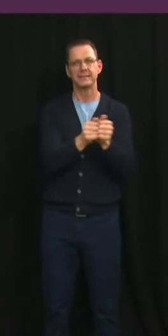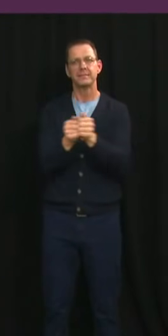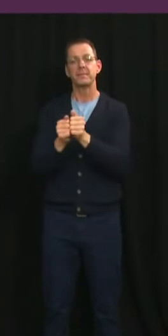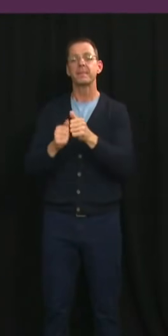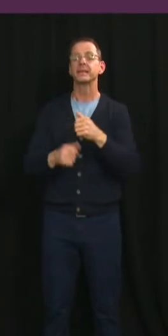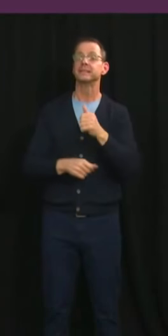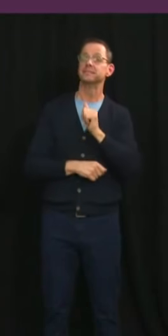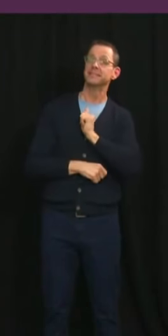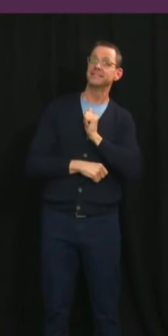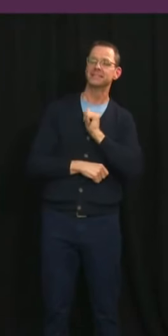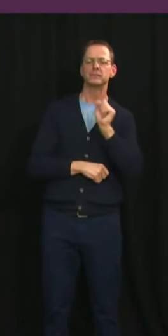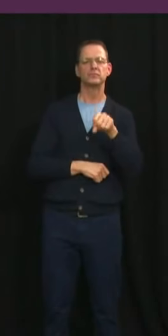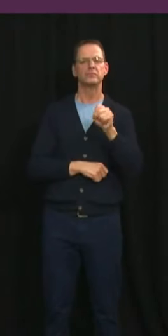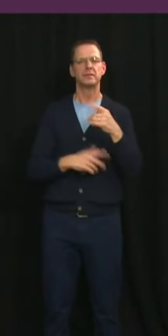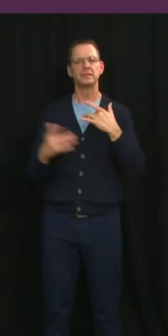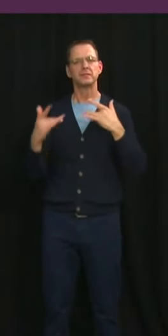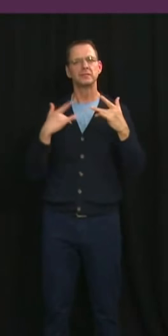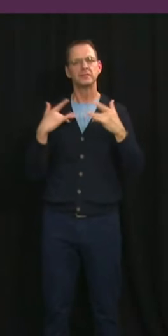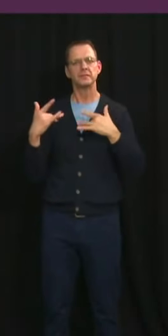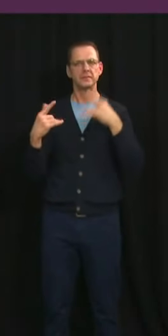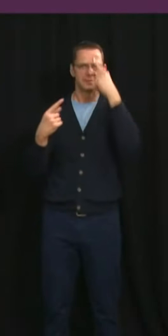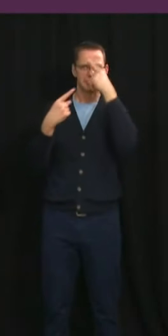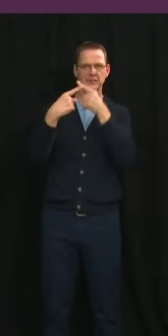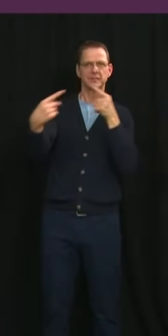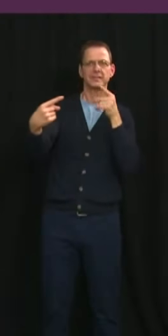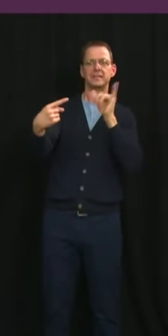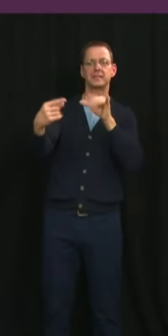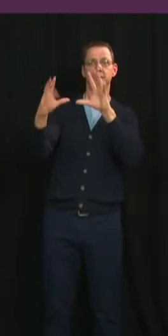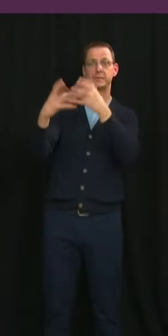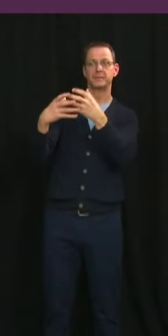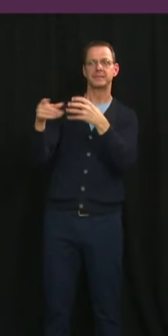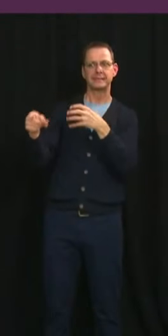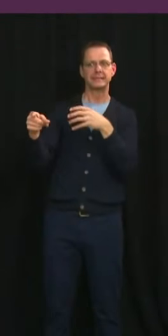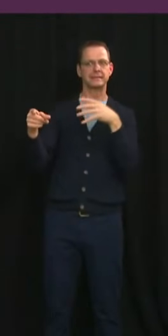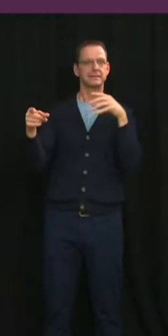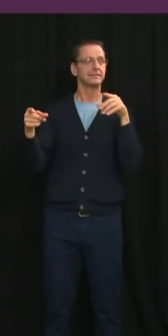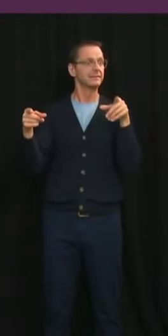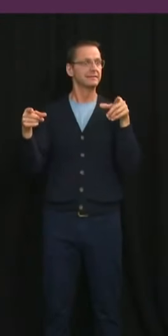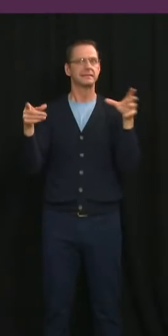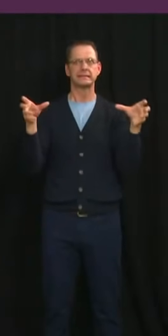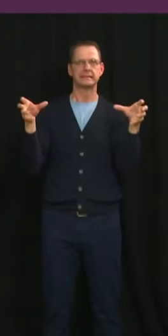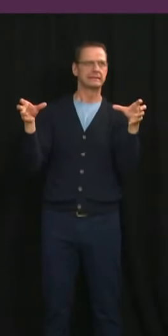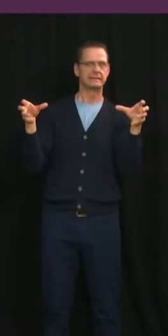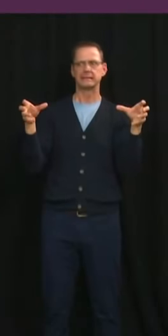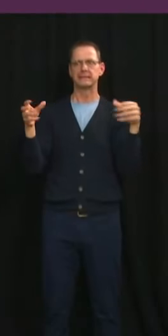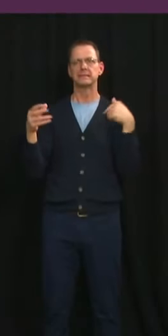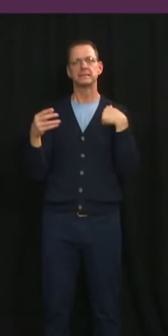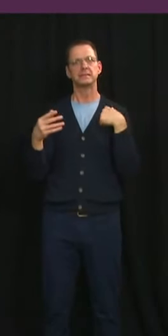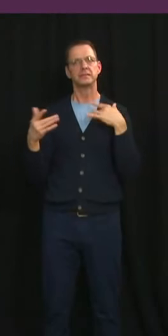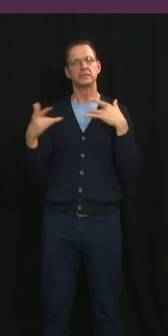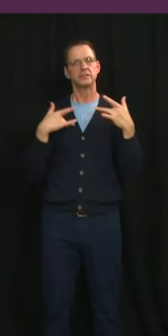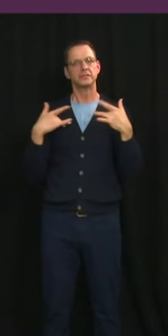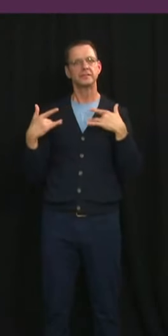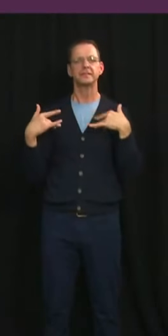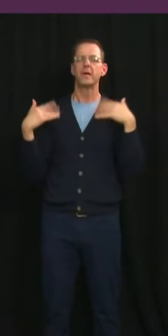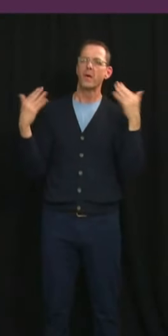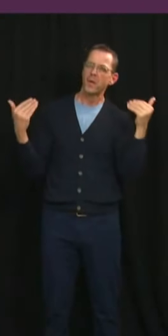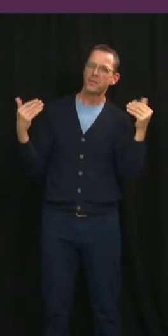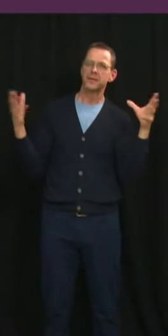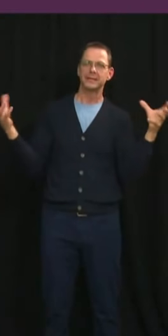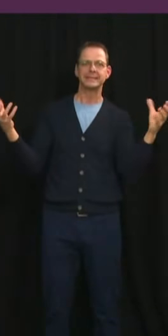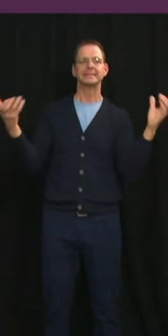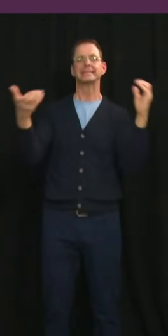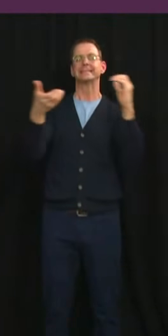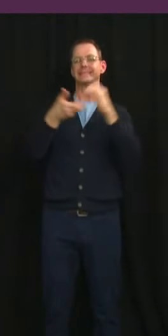world. How about we find unity in our shared commitment to each other, to keep each